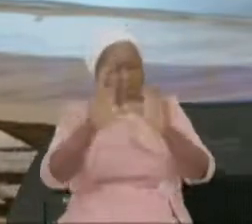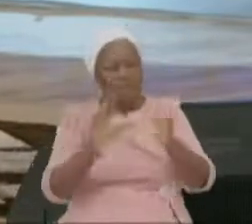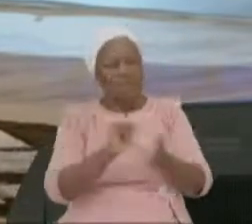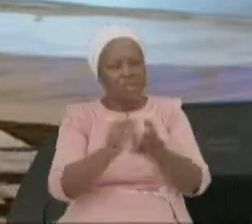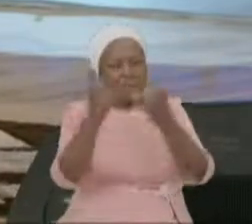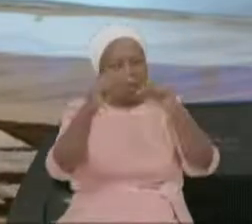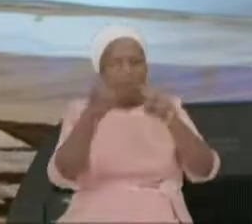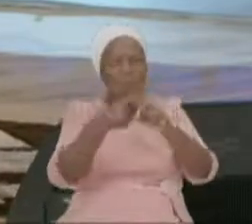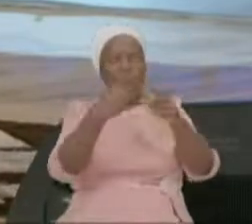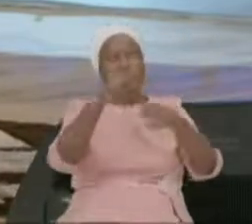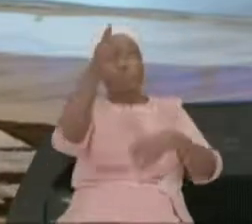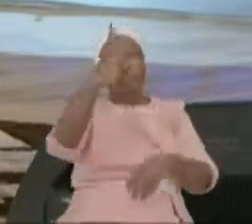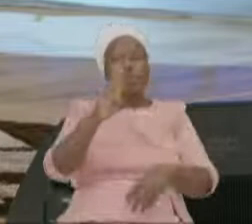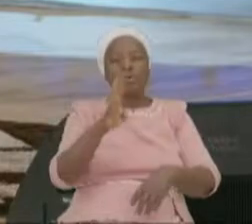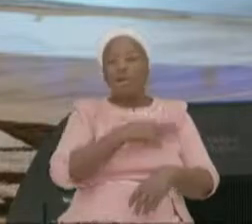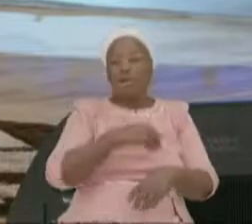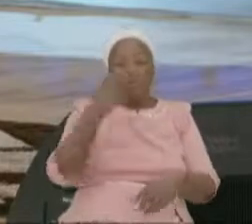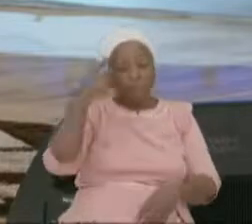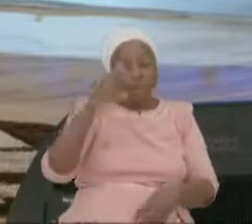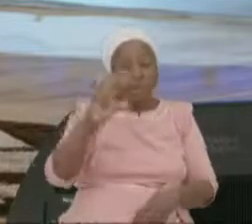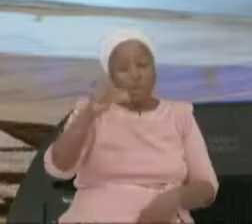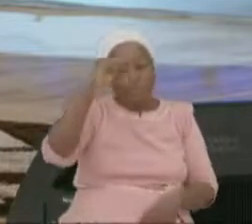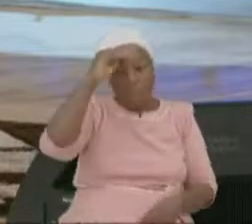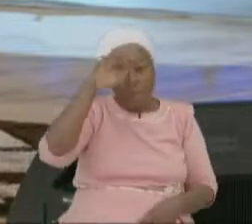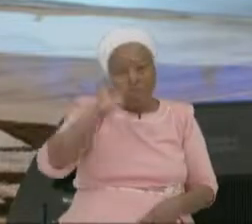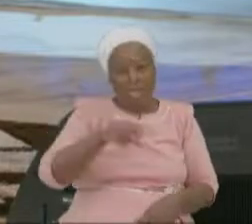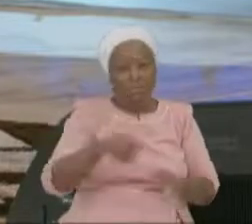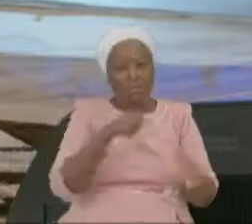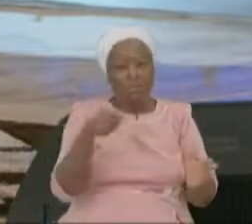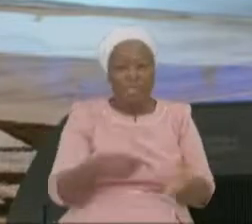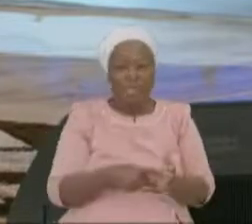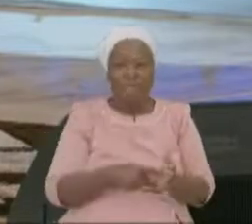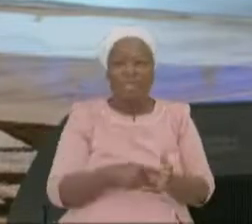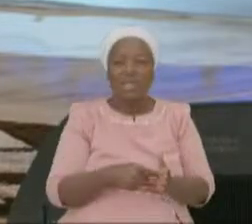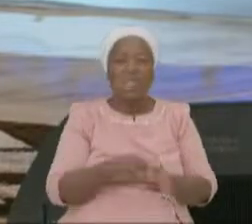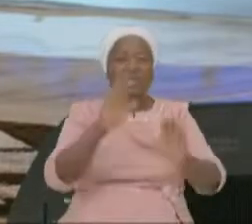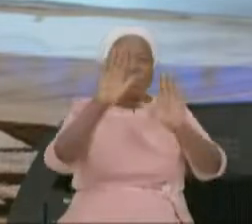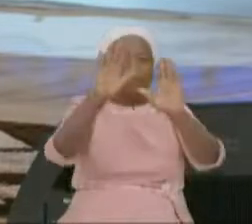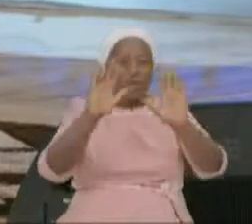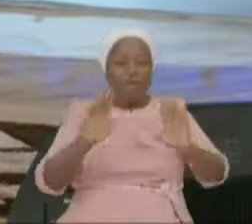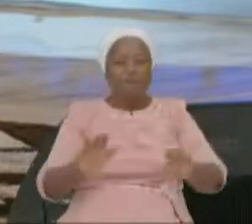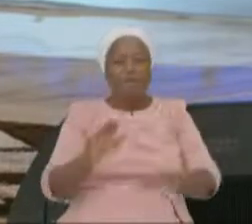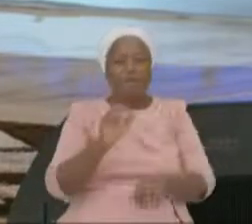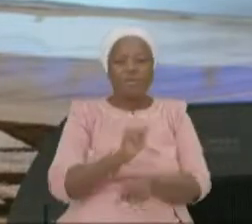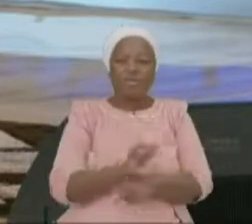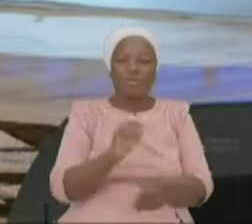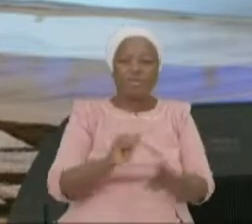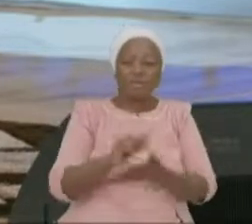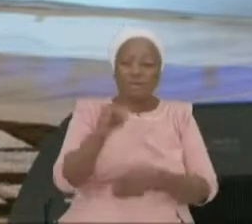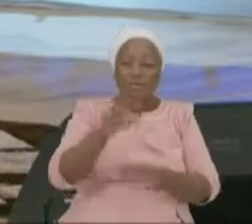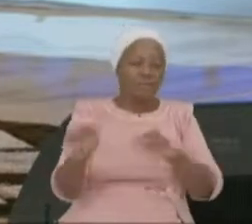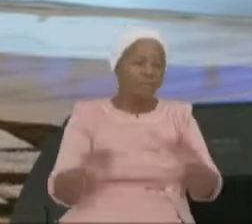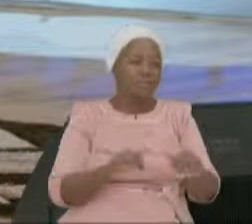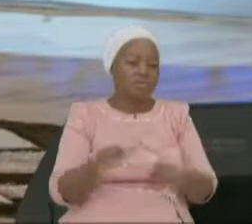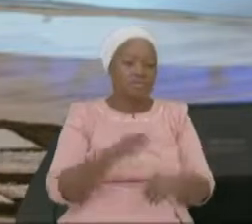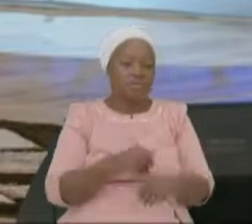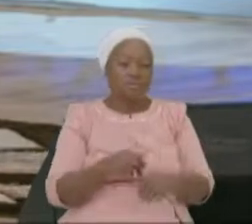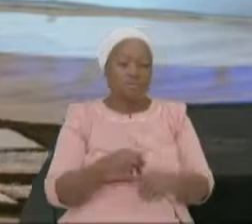man can do these miracles that thou doest